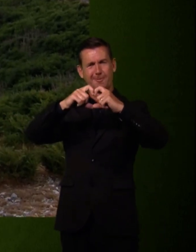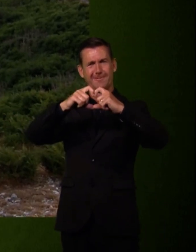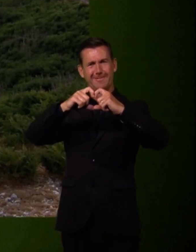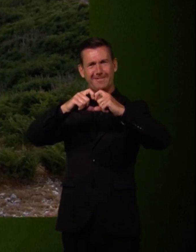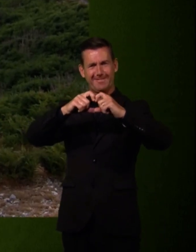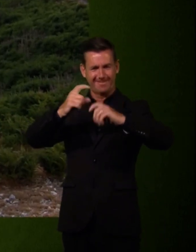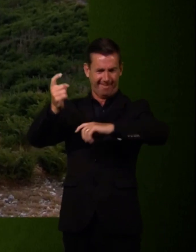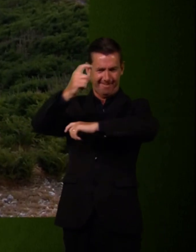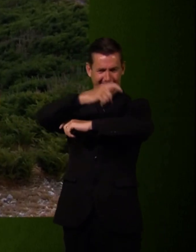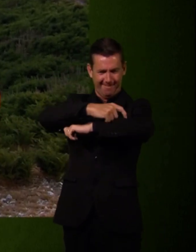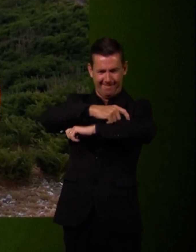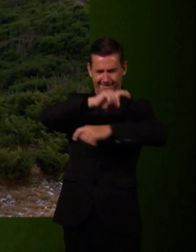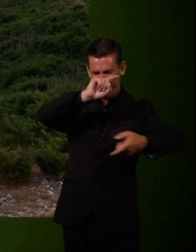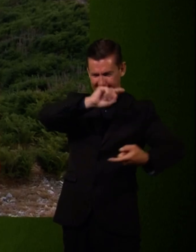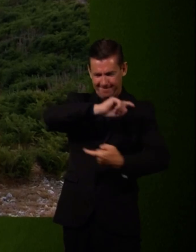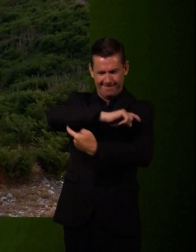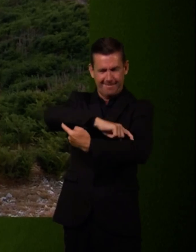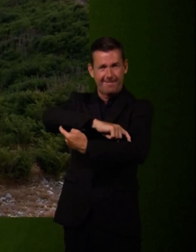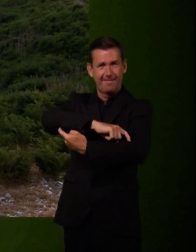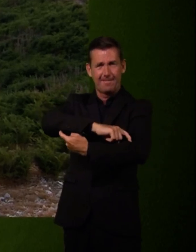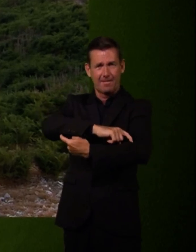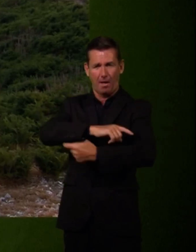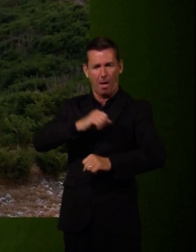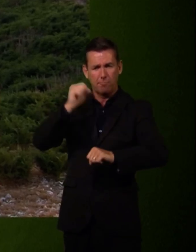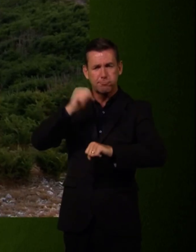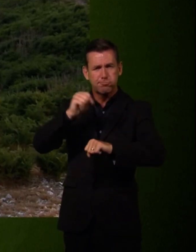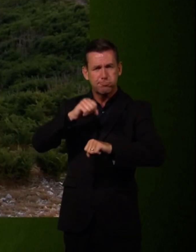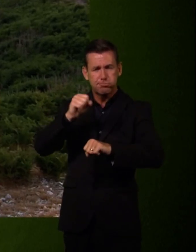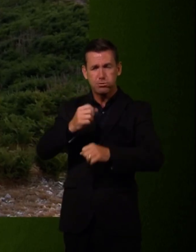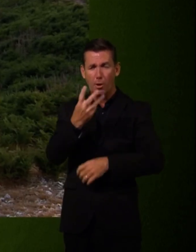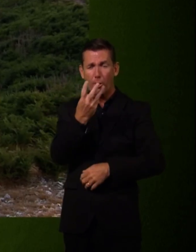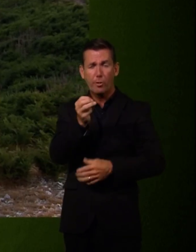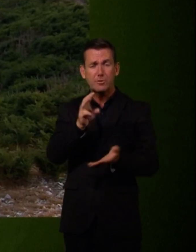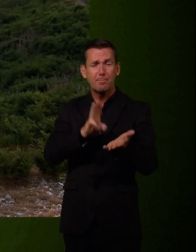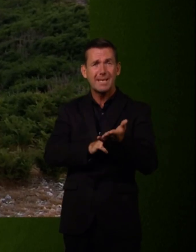mate for, well, 30 minutes plus, isn't it? Indeed, and they fly around in tandem like that.